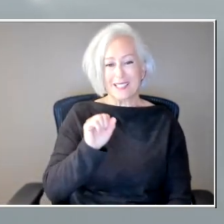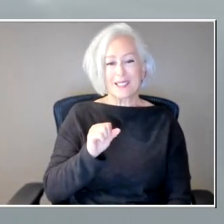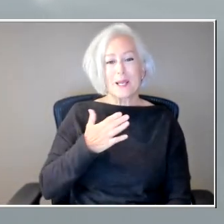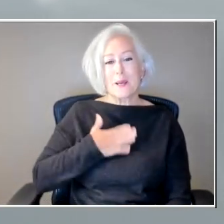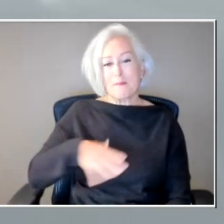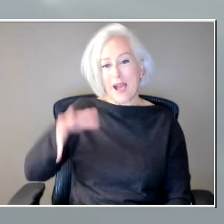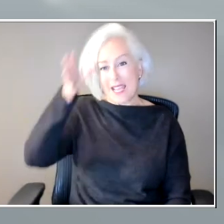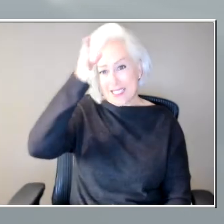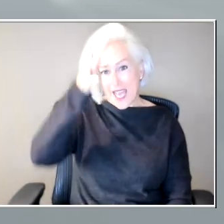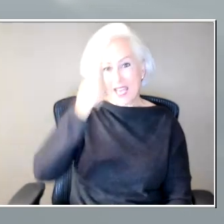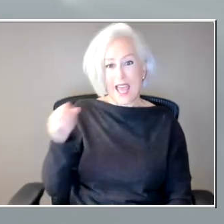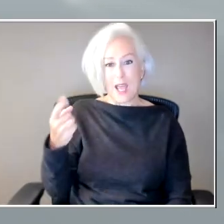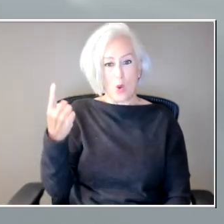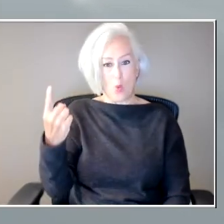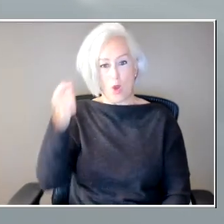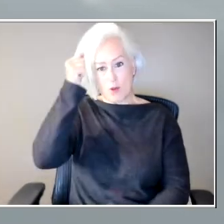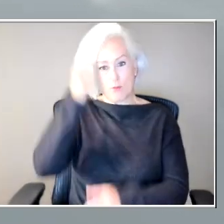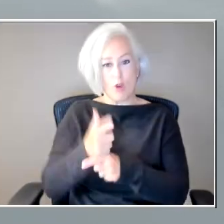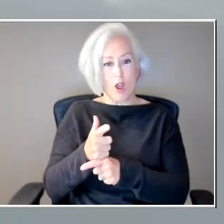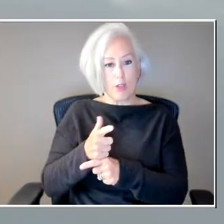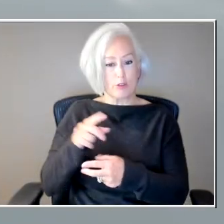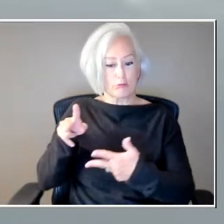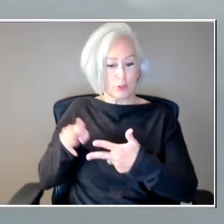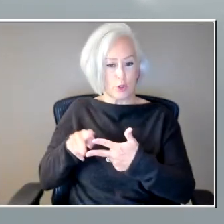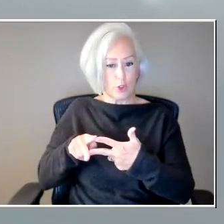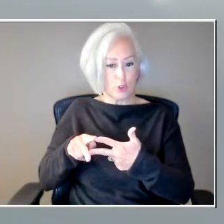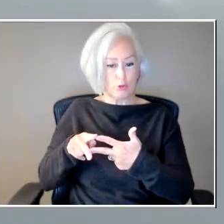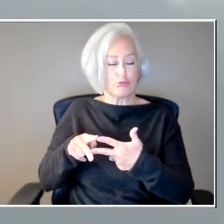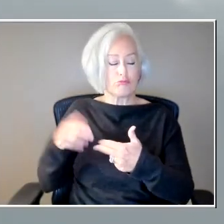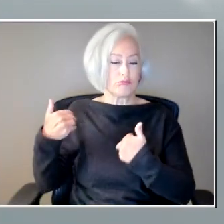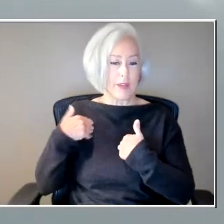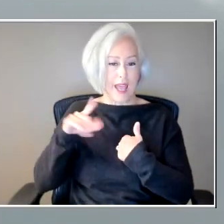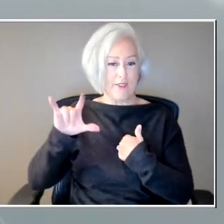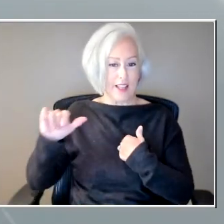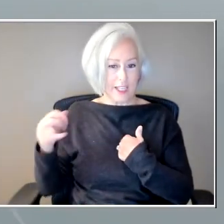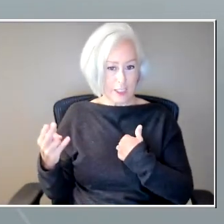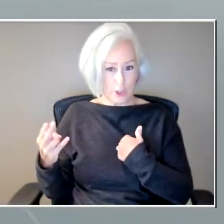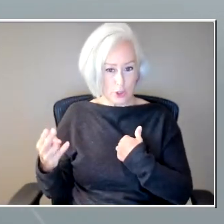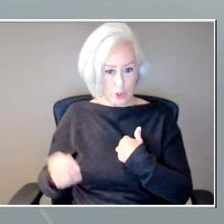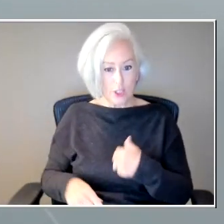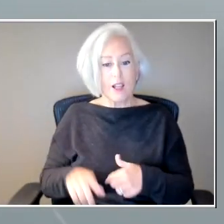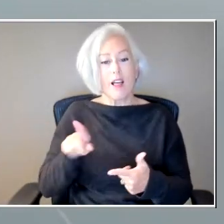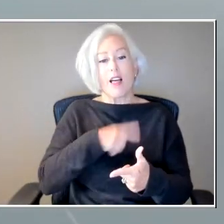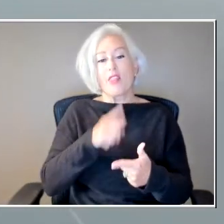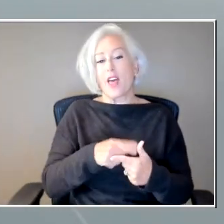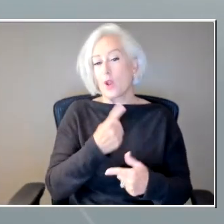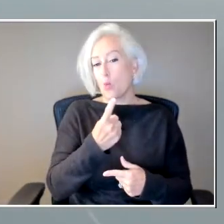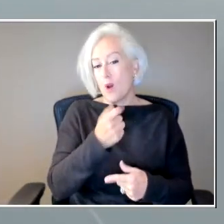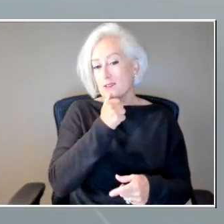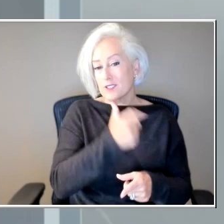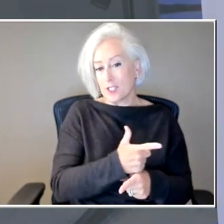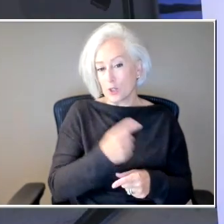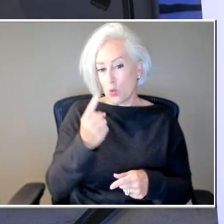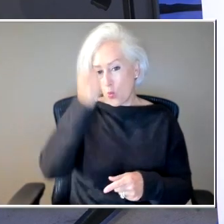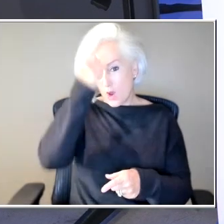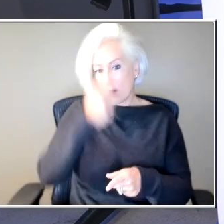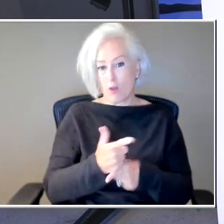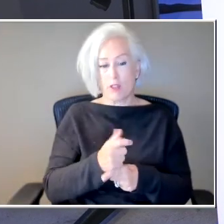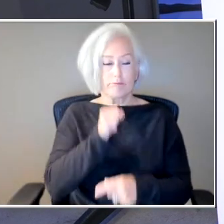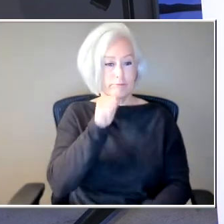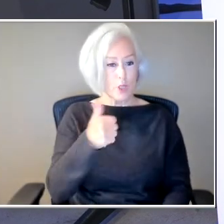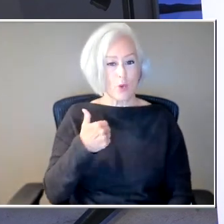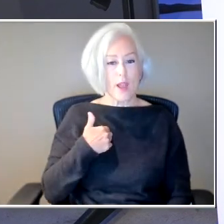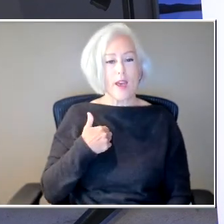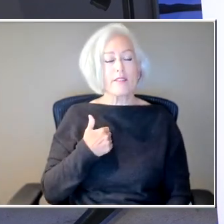one brother both were positive, and then he has a brother and a sister that were negative. Dr. Banzel, is that just random? Why would